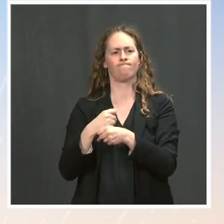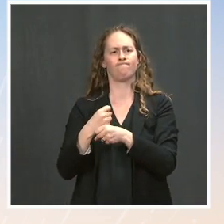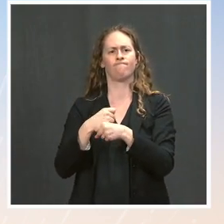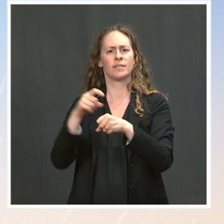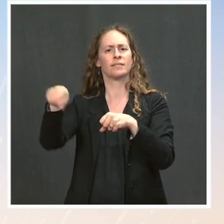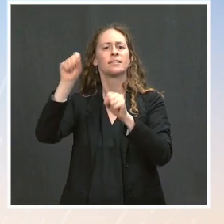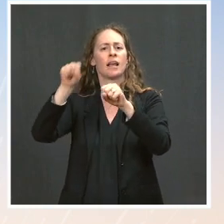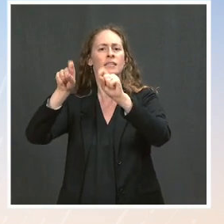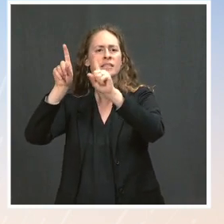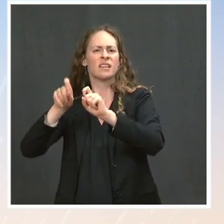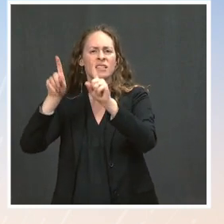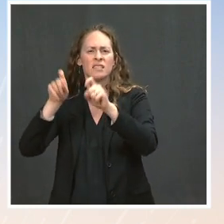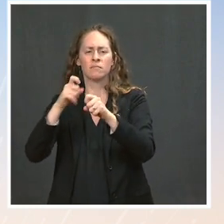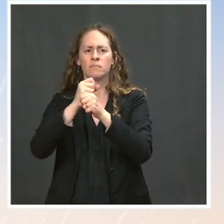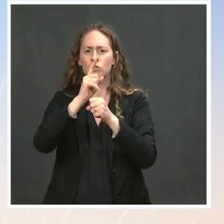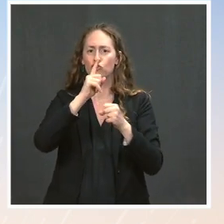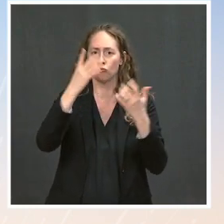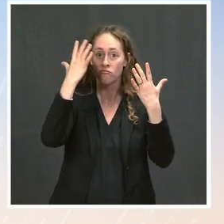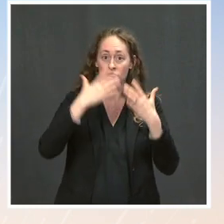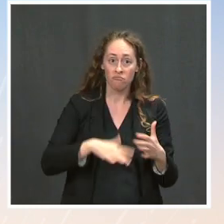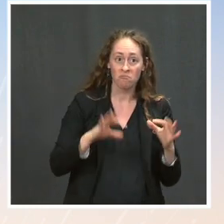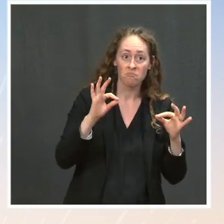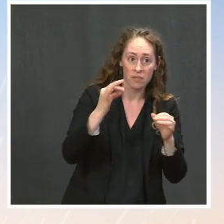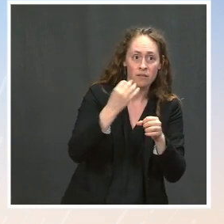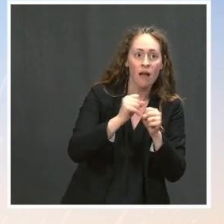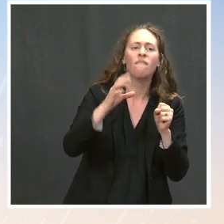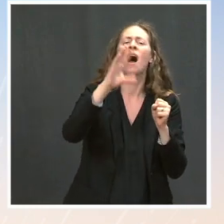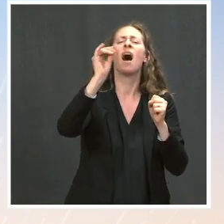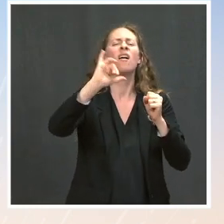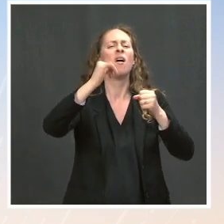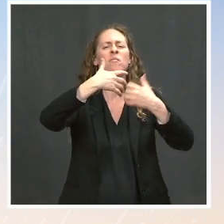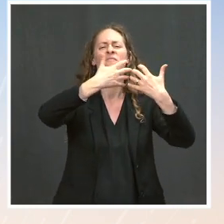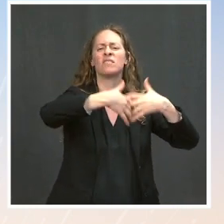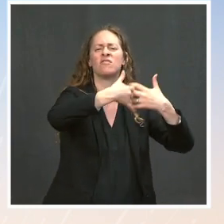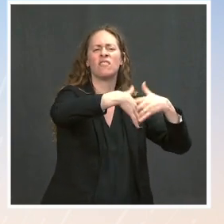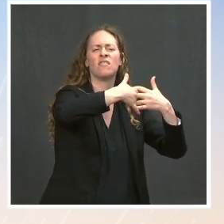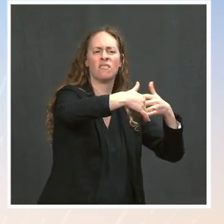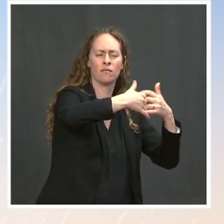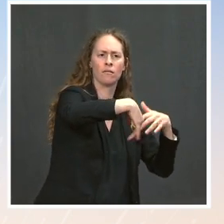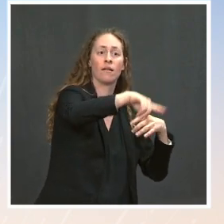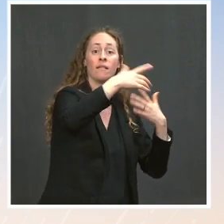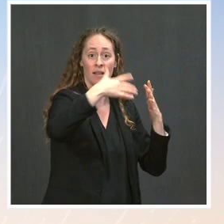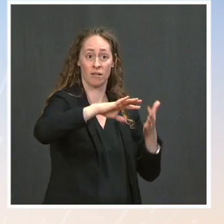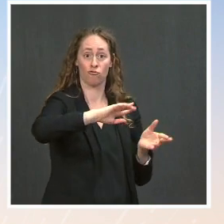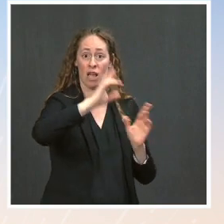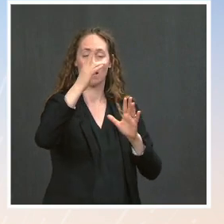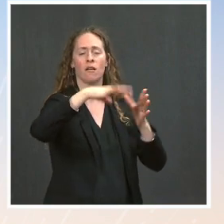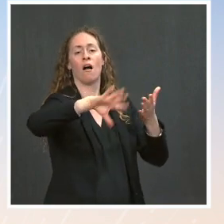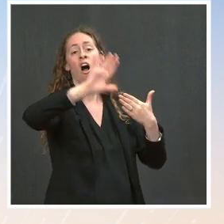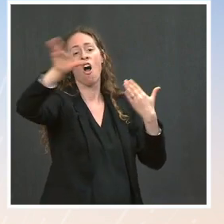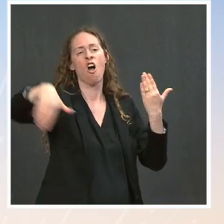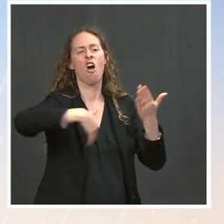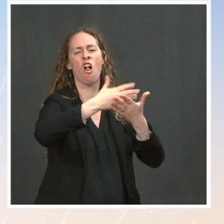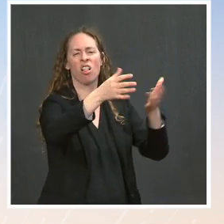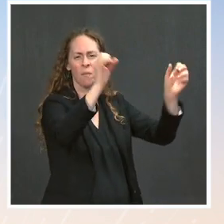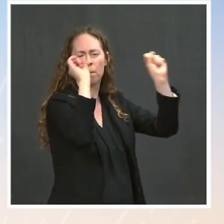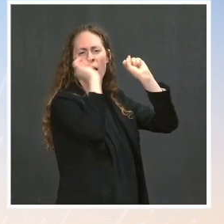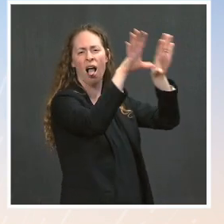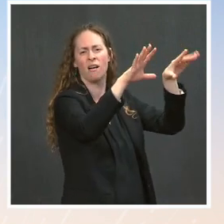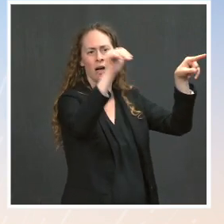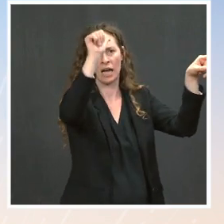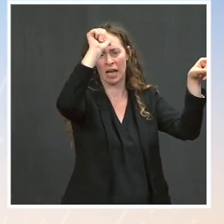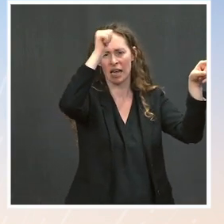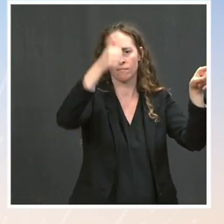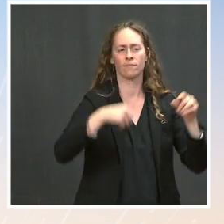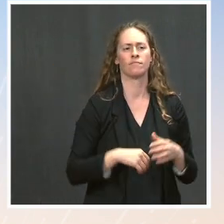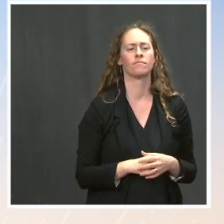additional ventilators available to be transferred to India immediately. And I noted, of course, And we